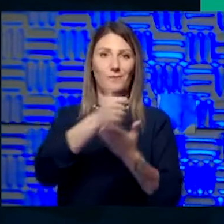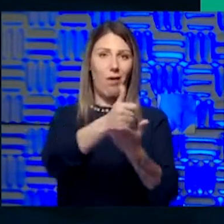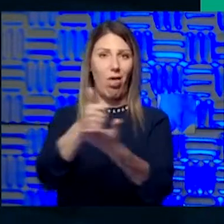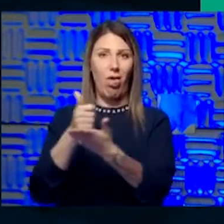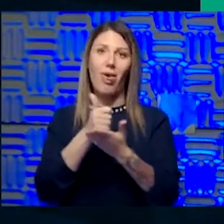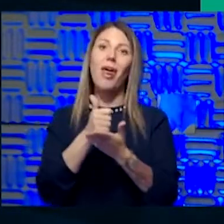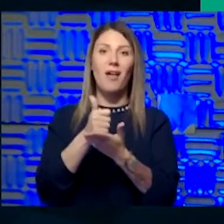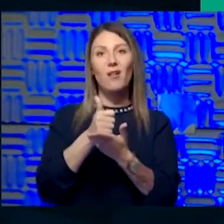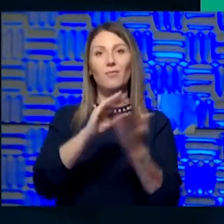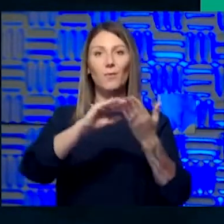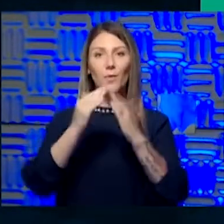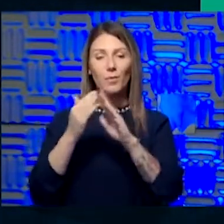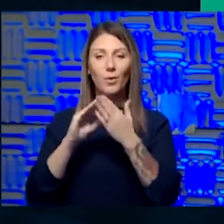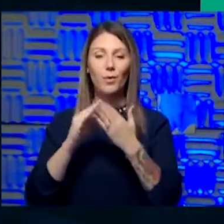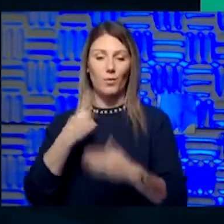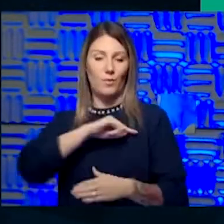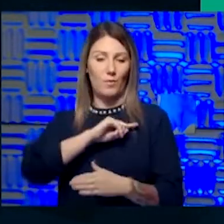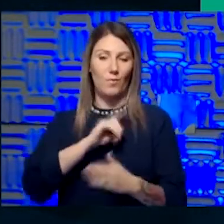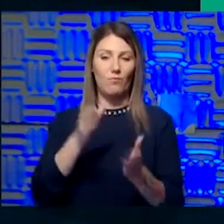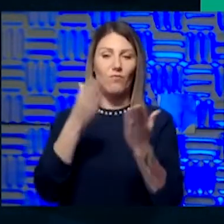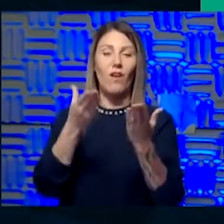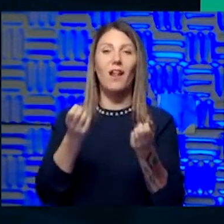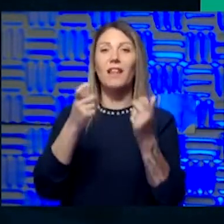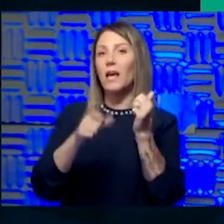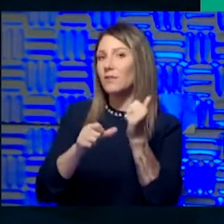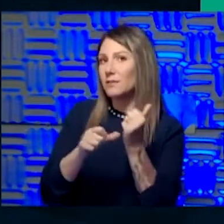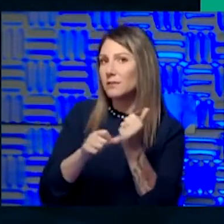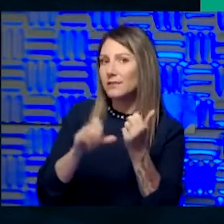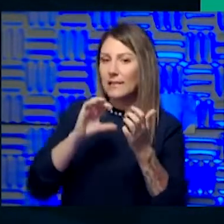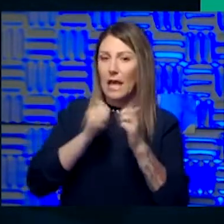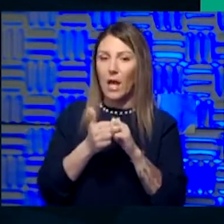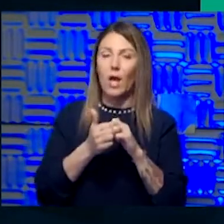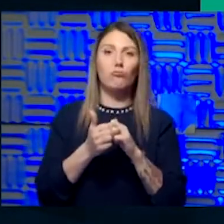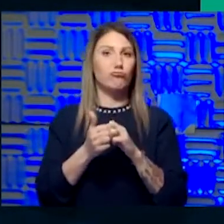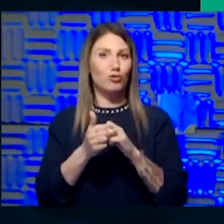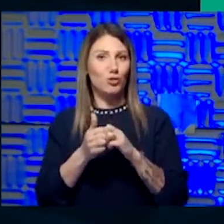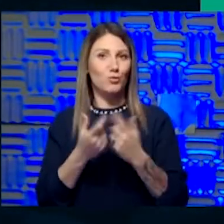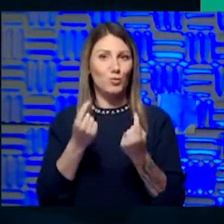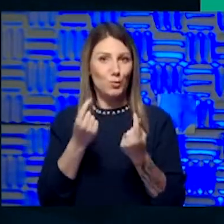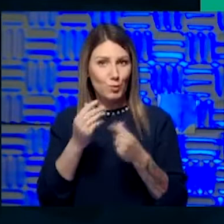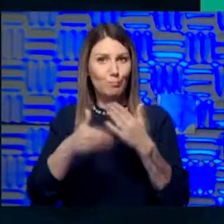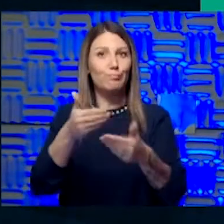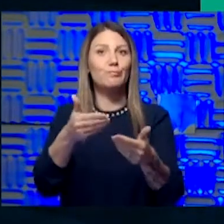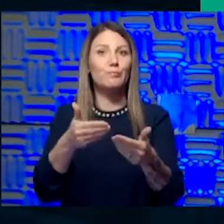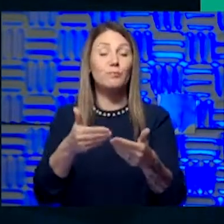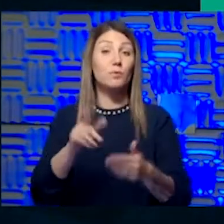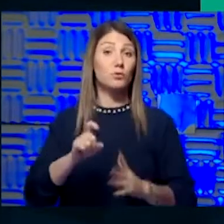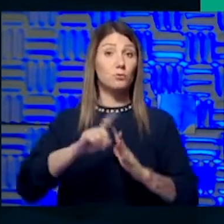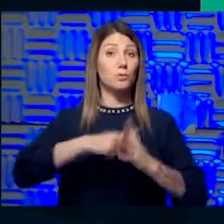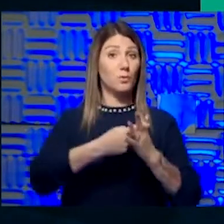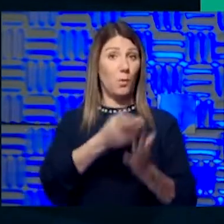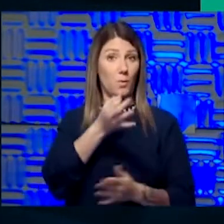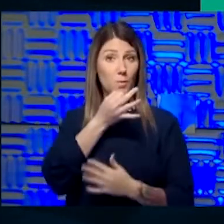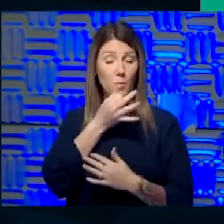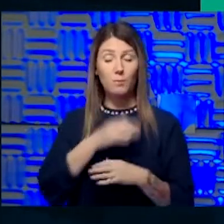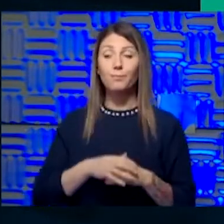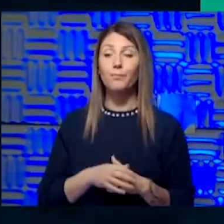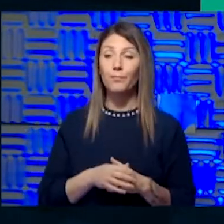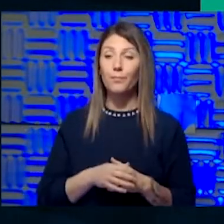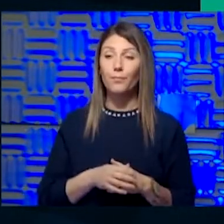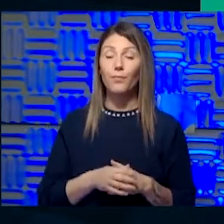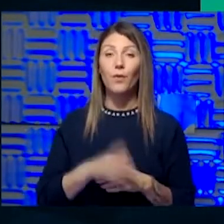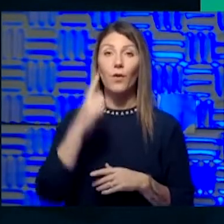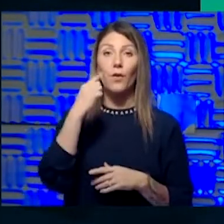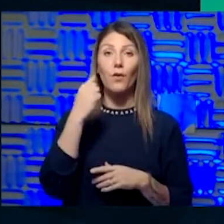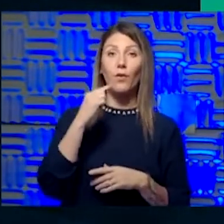community, and we provided a lot of assistance in how to do that, and that should be starting pretty soon. And for our